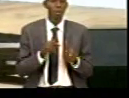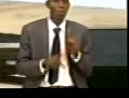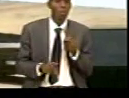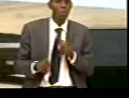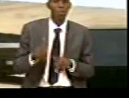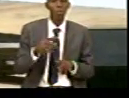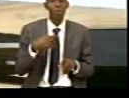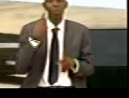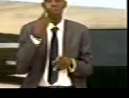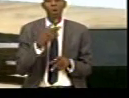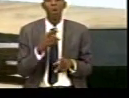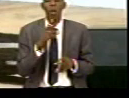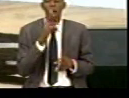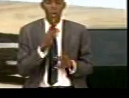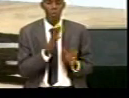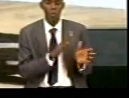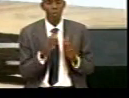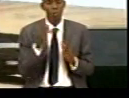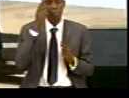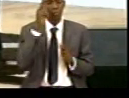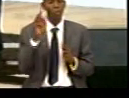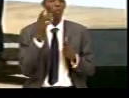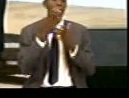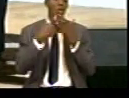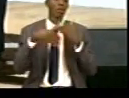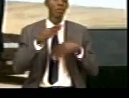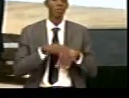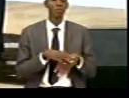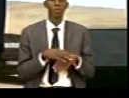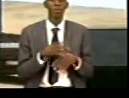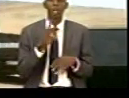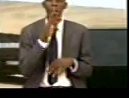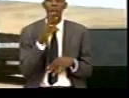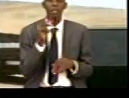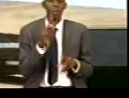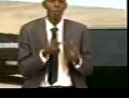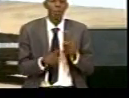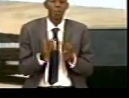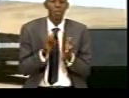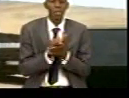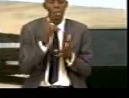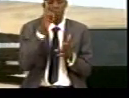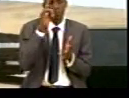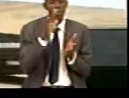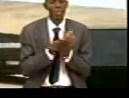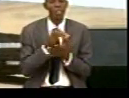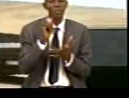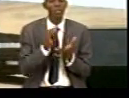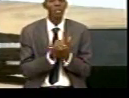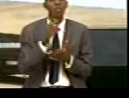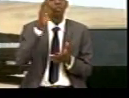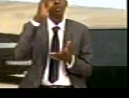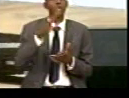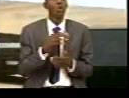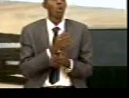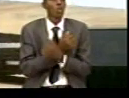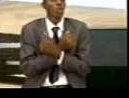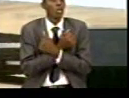are getting ready for the rapture, they are the people that believe that God loves me